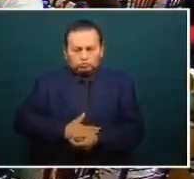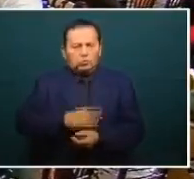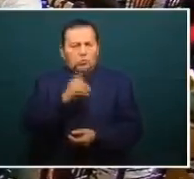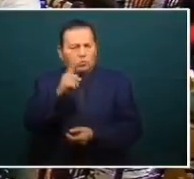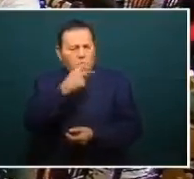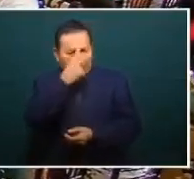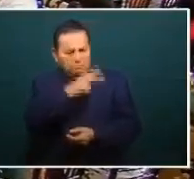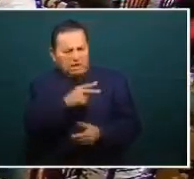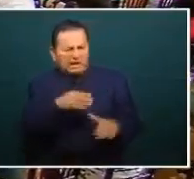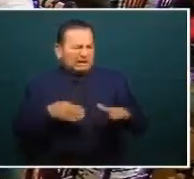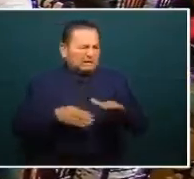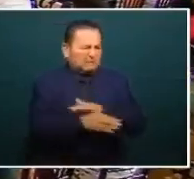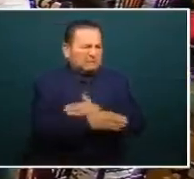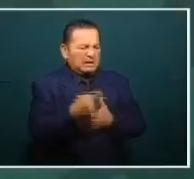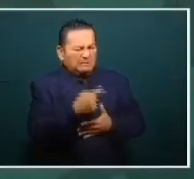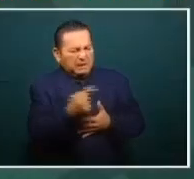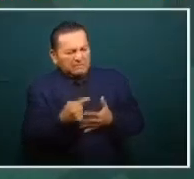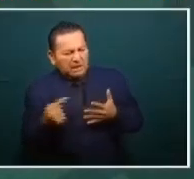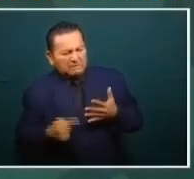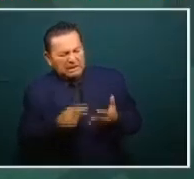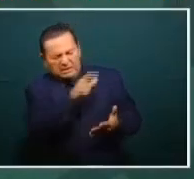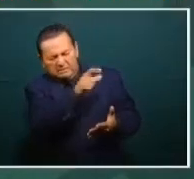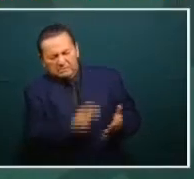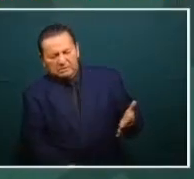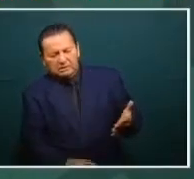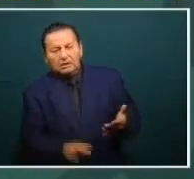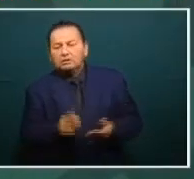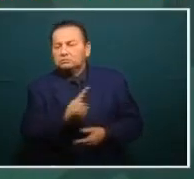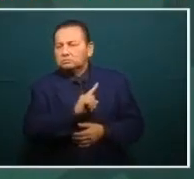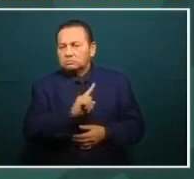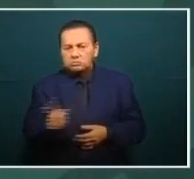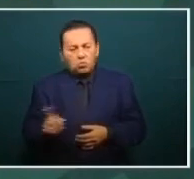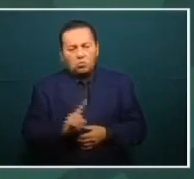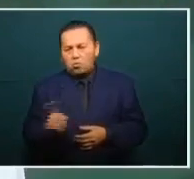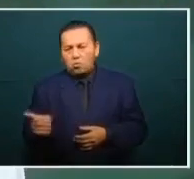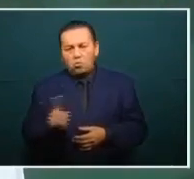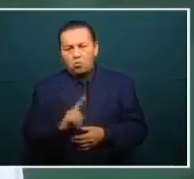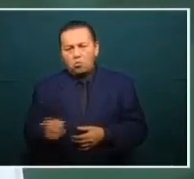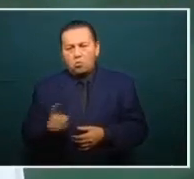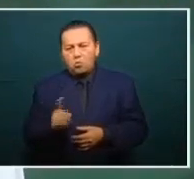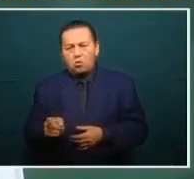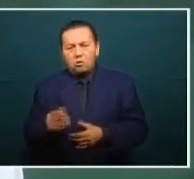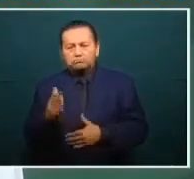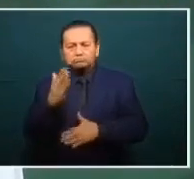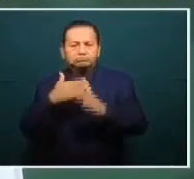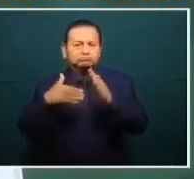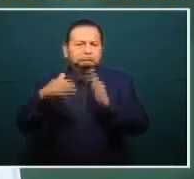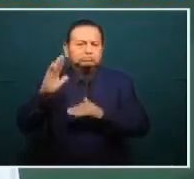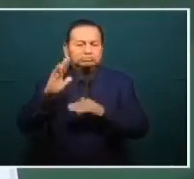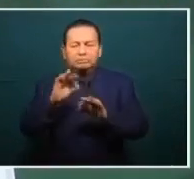If someone acts in an unjust manner